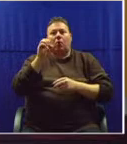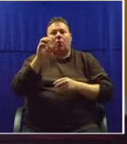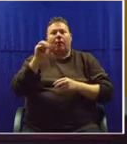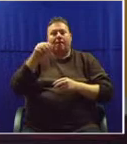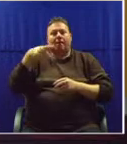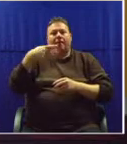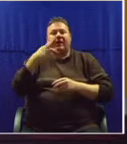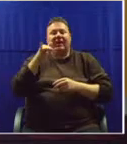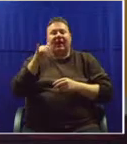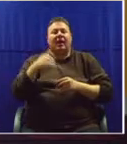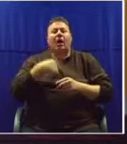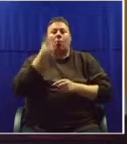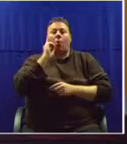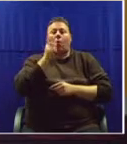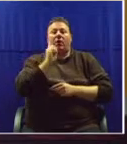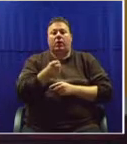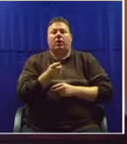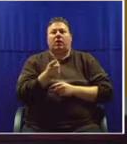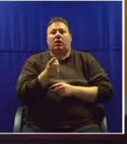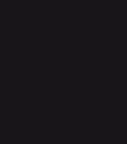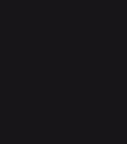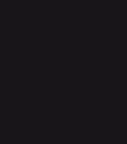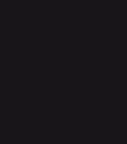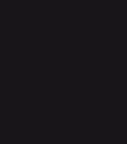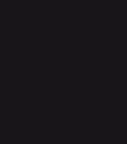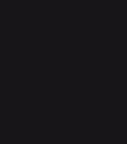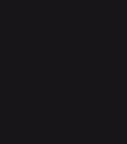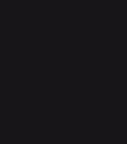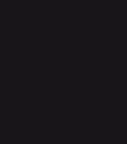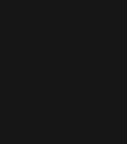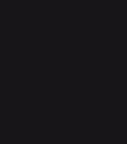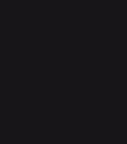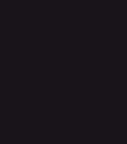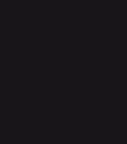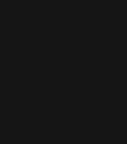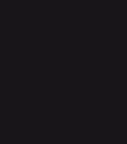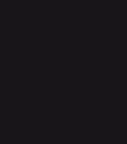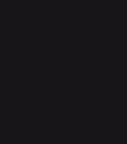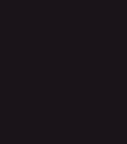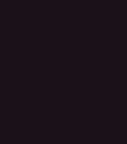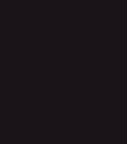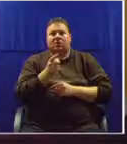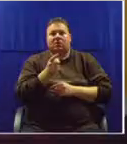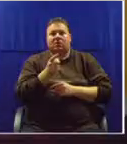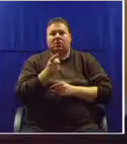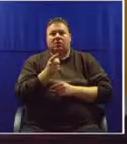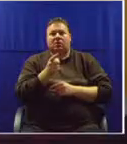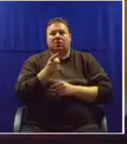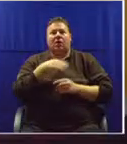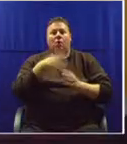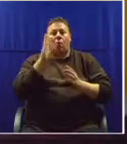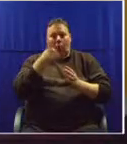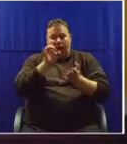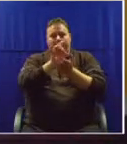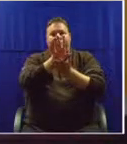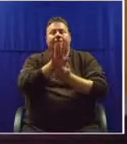you and I'm warning you now. I am warning you and I'm going to throw you